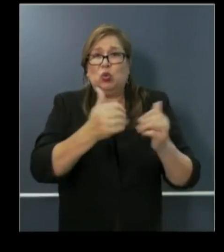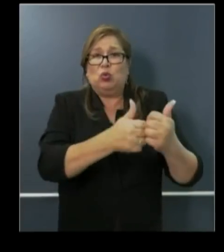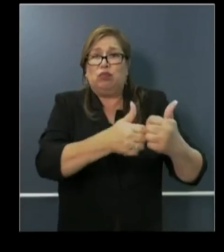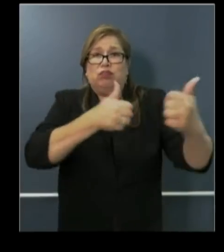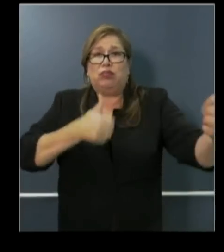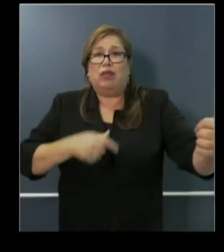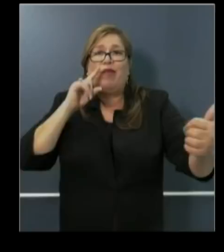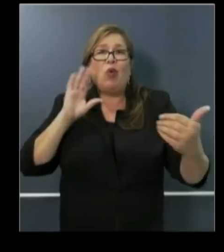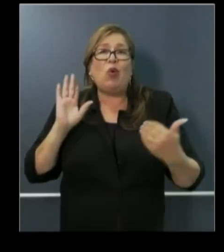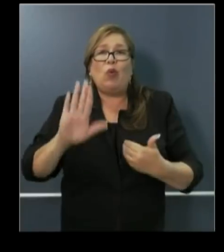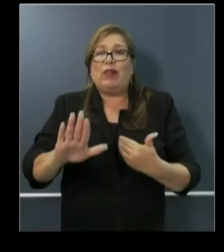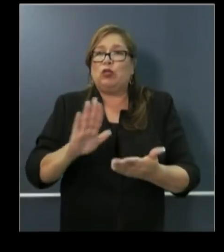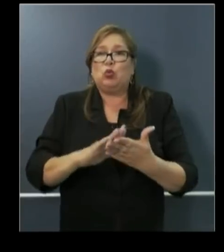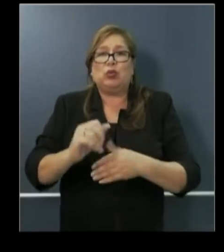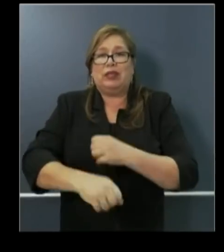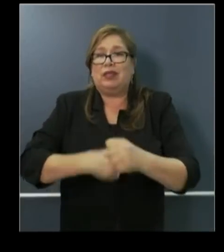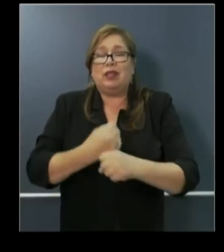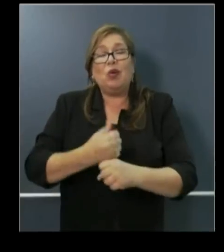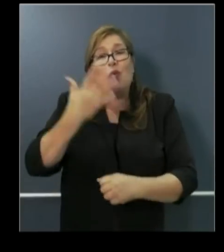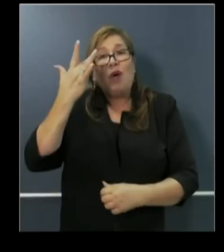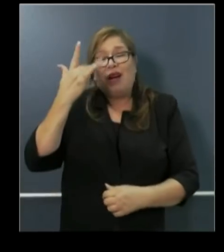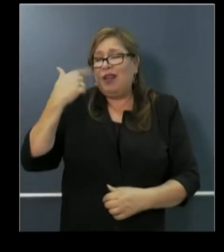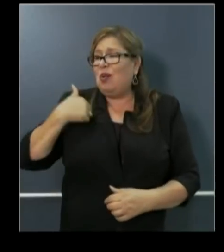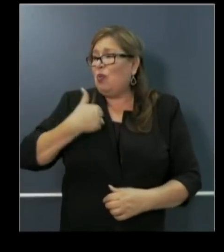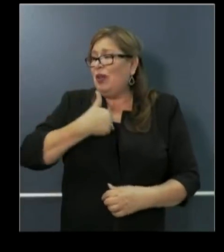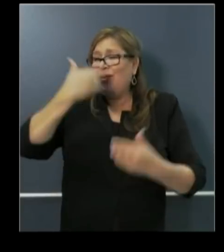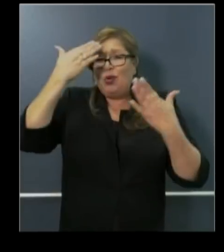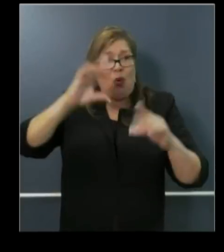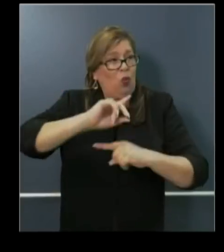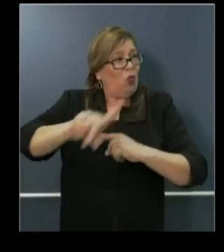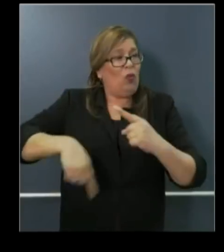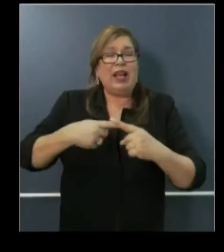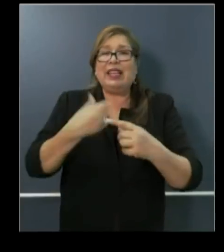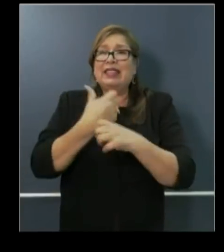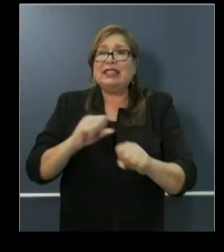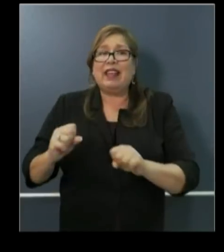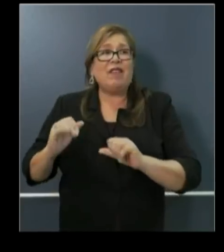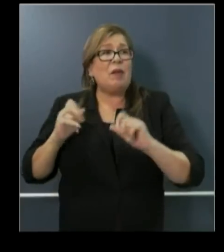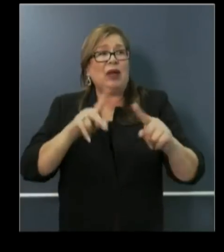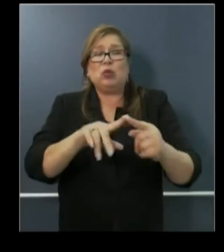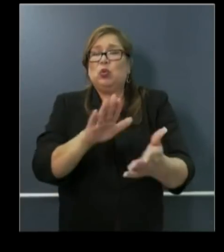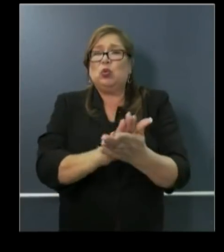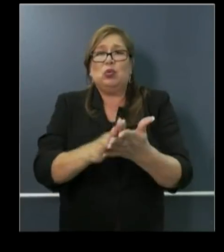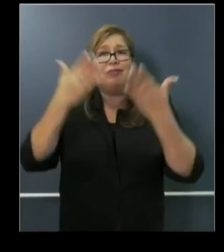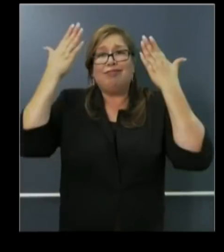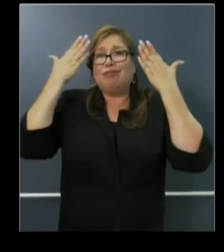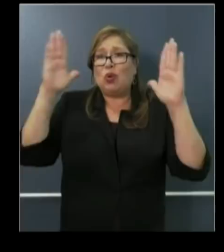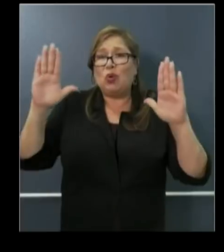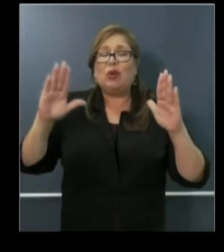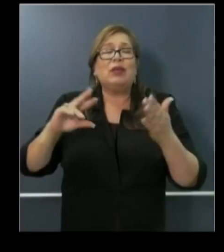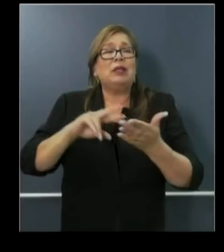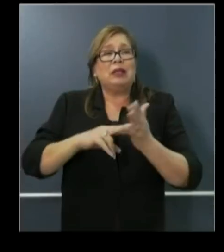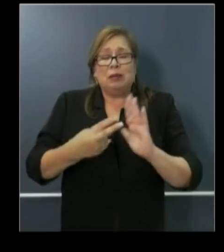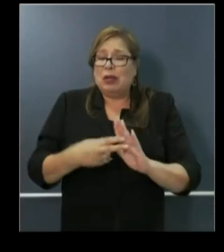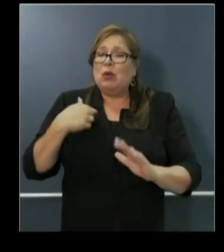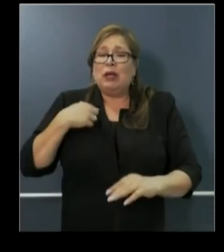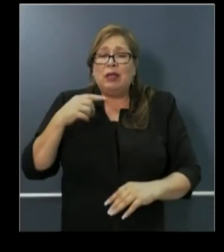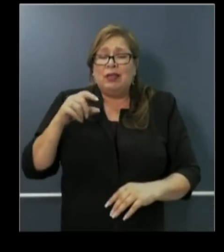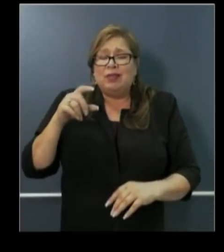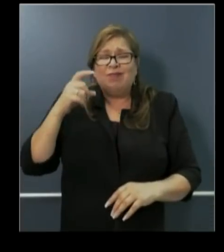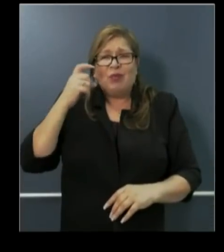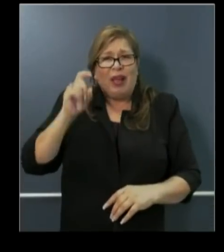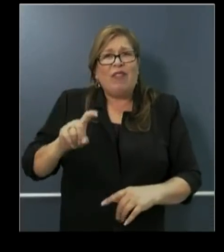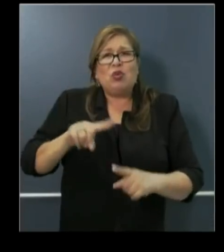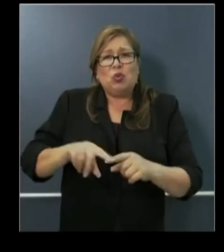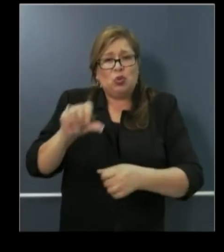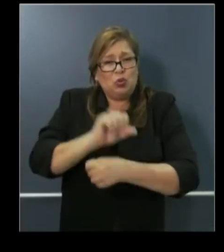Quite frankly, none of us knows when it's safe enough for our students to return to campus. We have to do the work that we heard Secretary Ghali